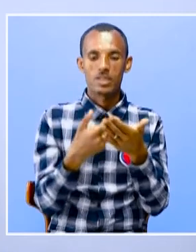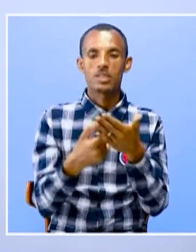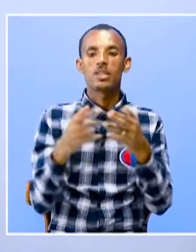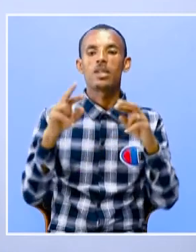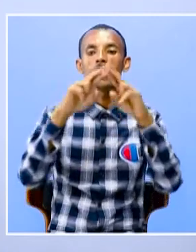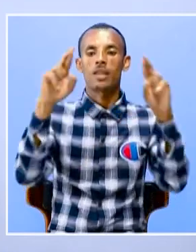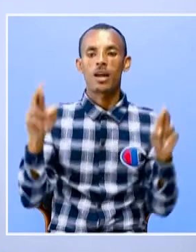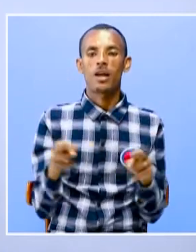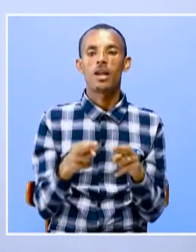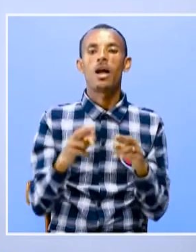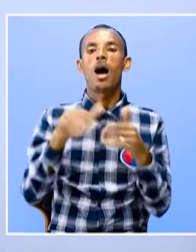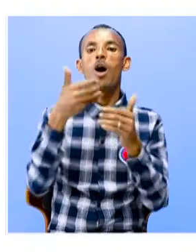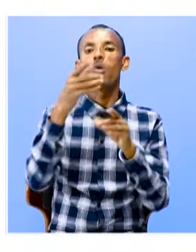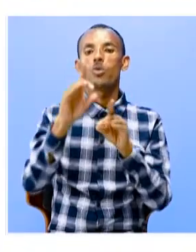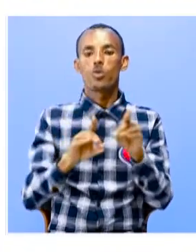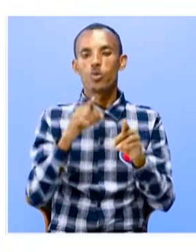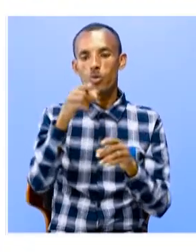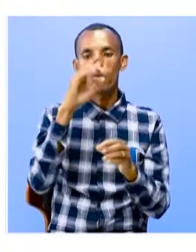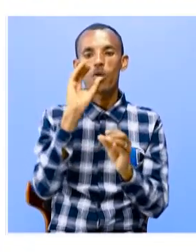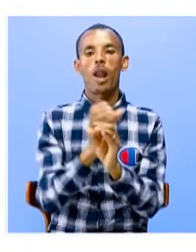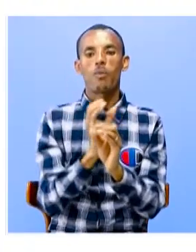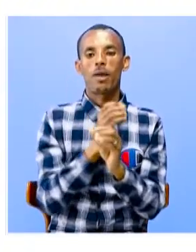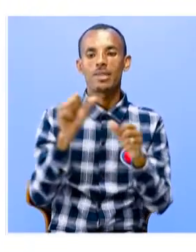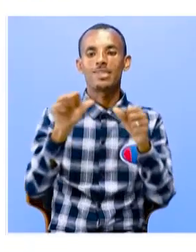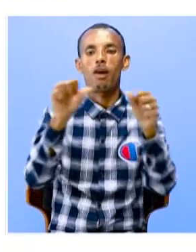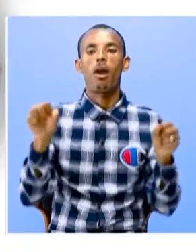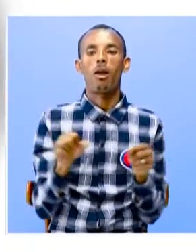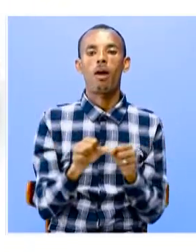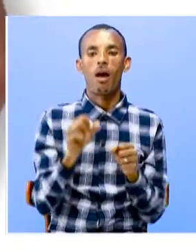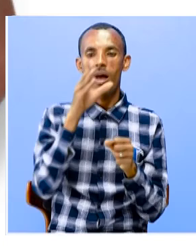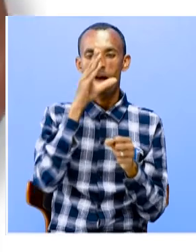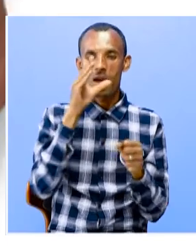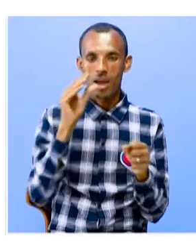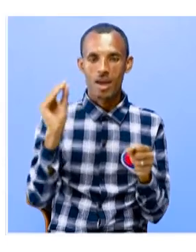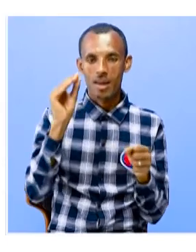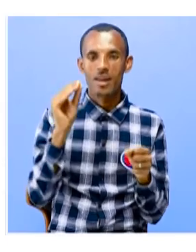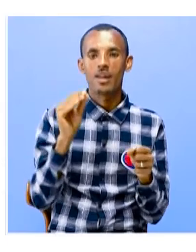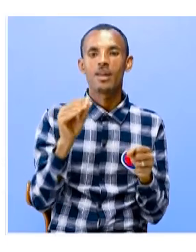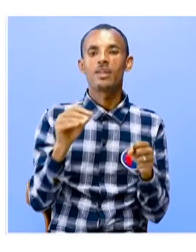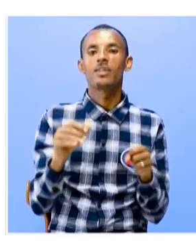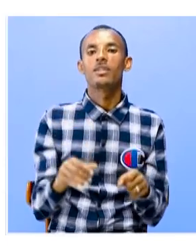So how do you calculate its area and its perimeter?